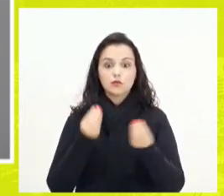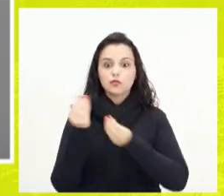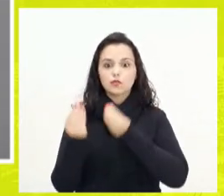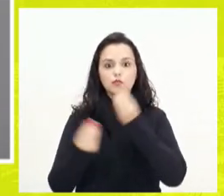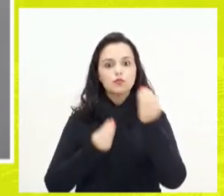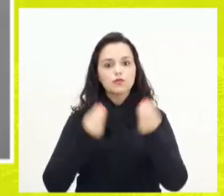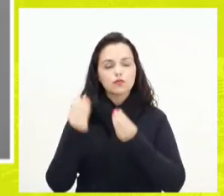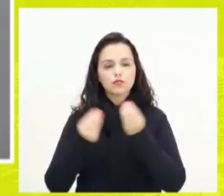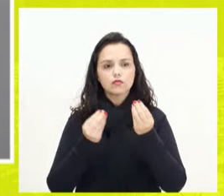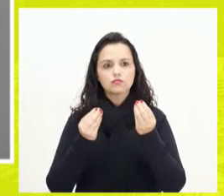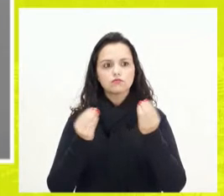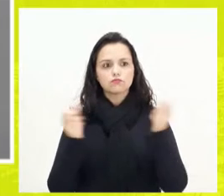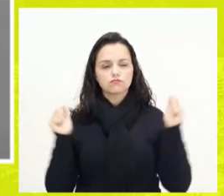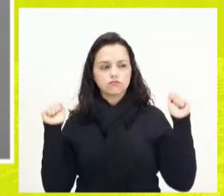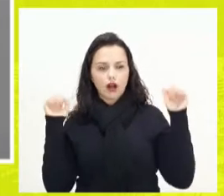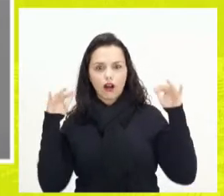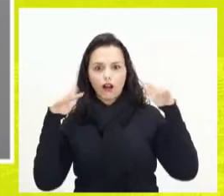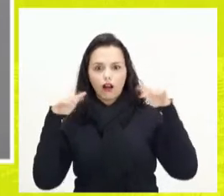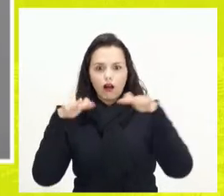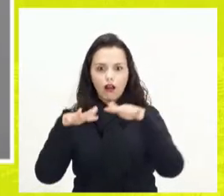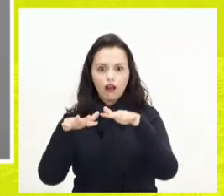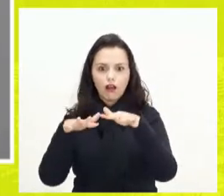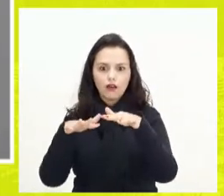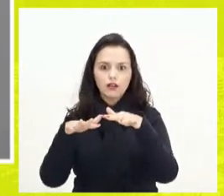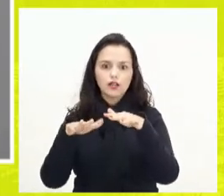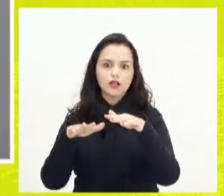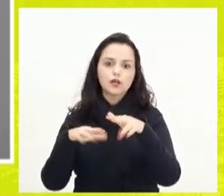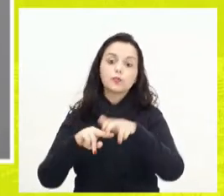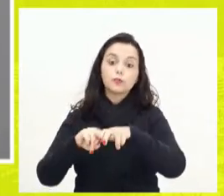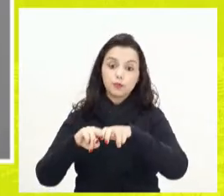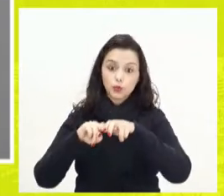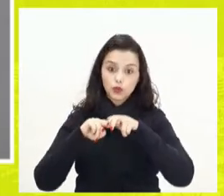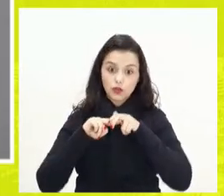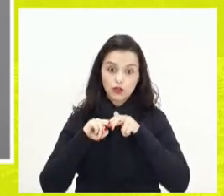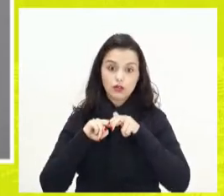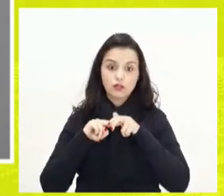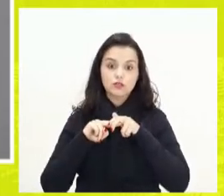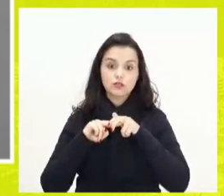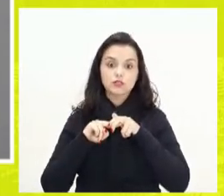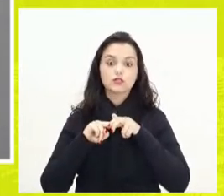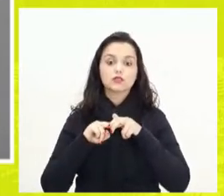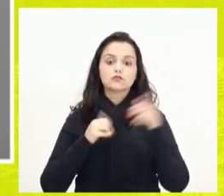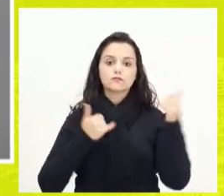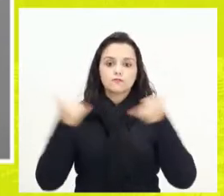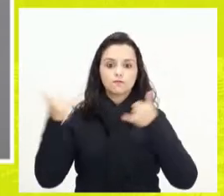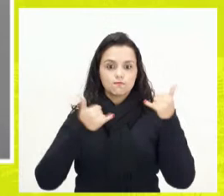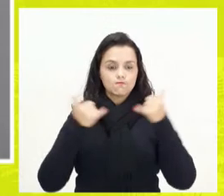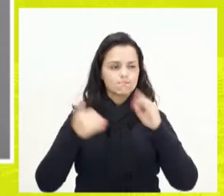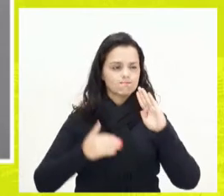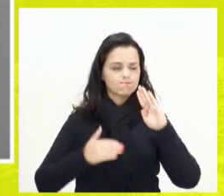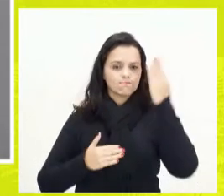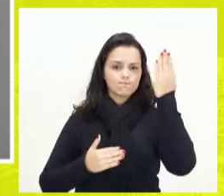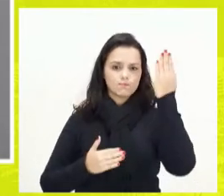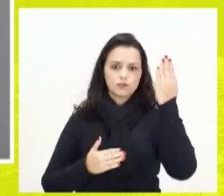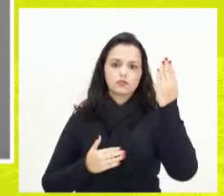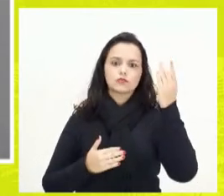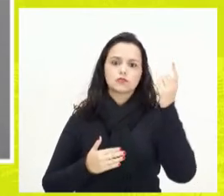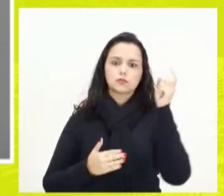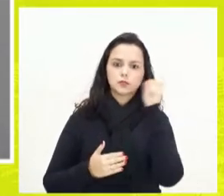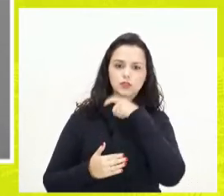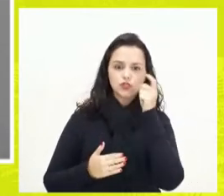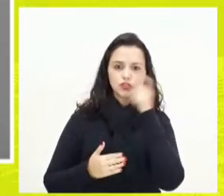that how they were were uh brought or they were persuaded